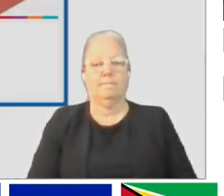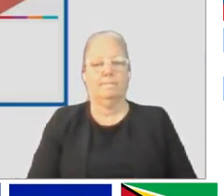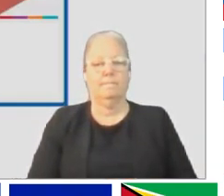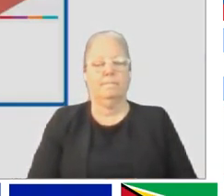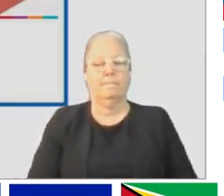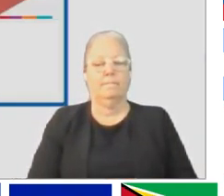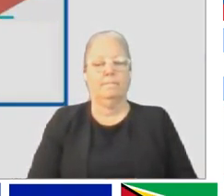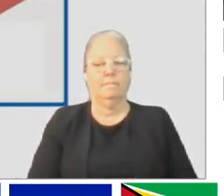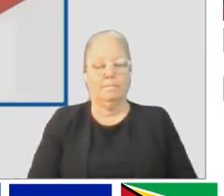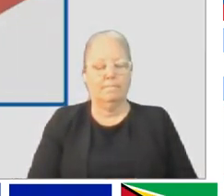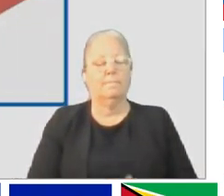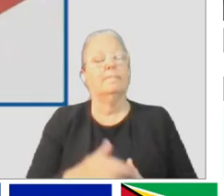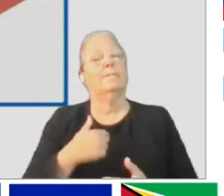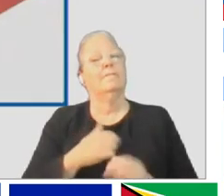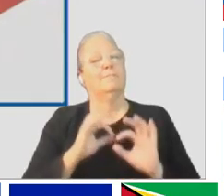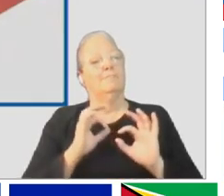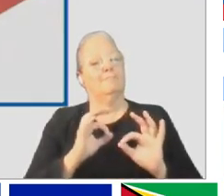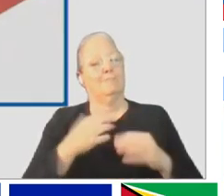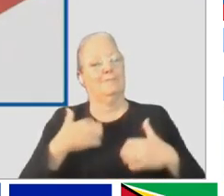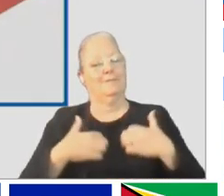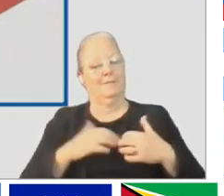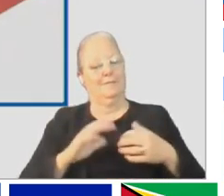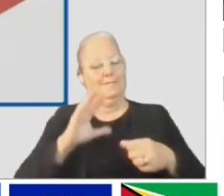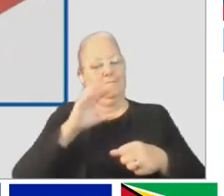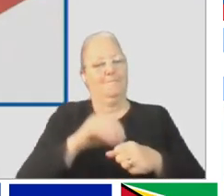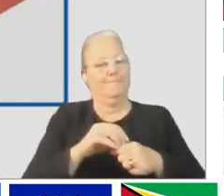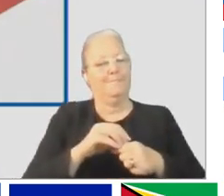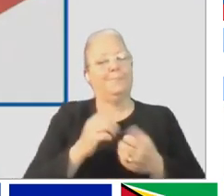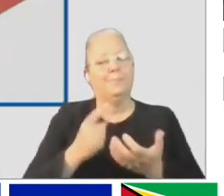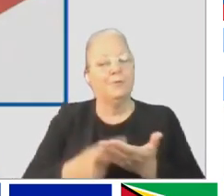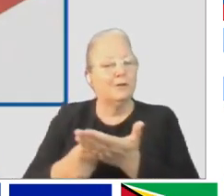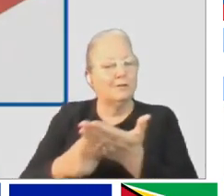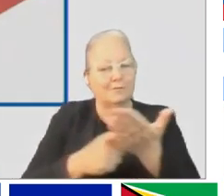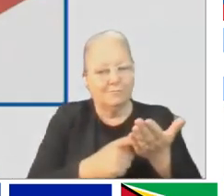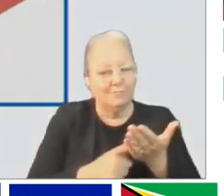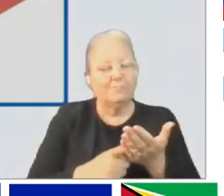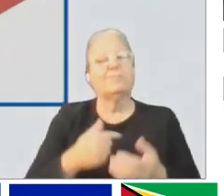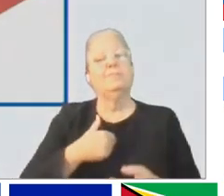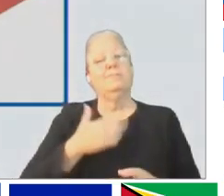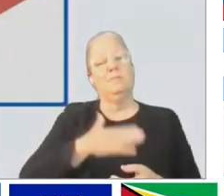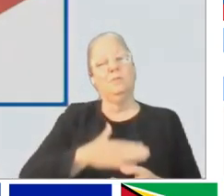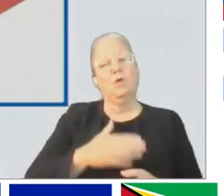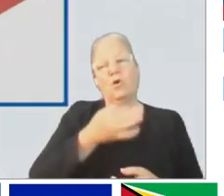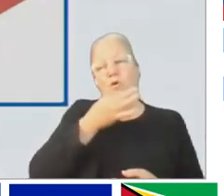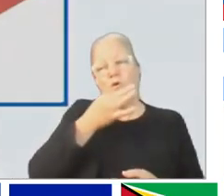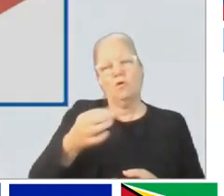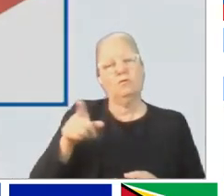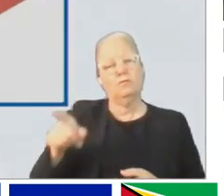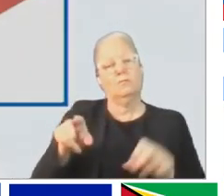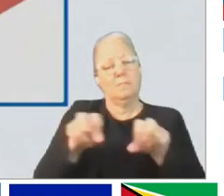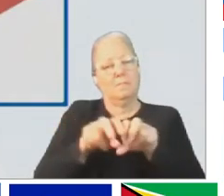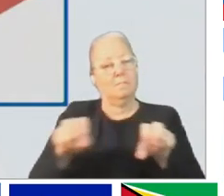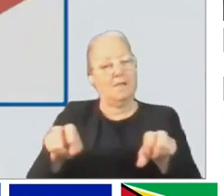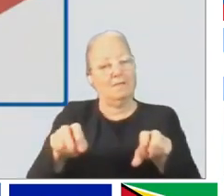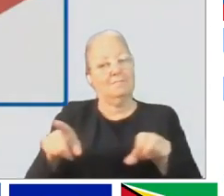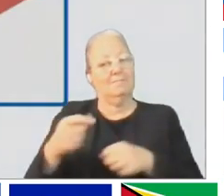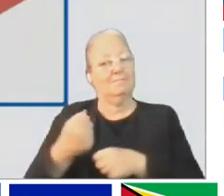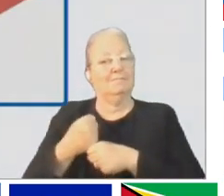and to ask a question to our panel of delegates. So my question to you all this afternoon is